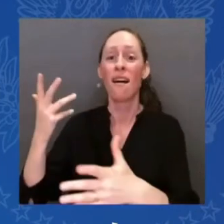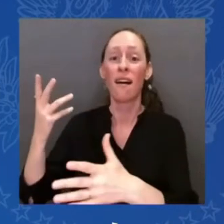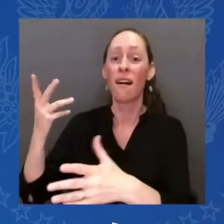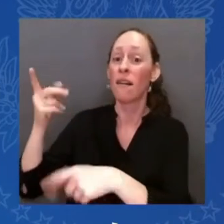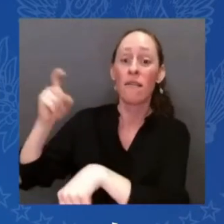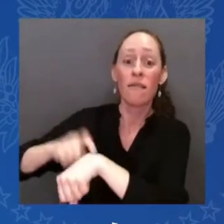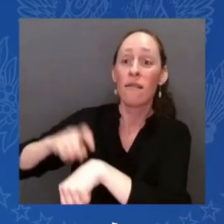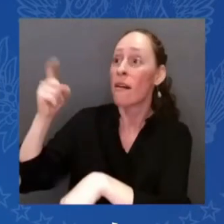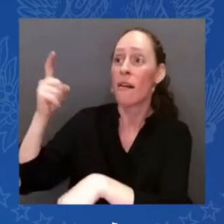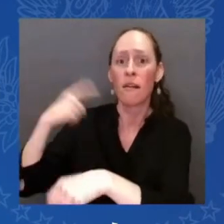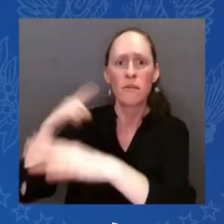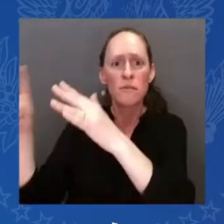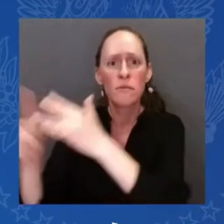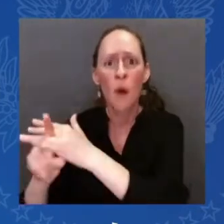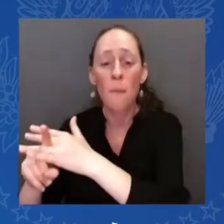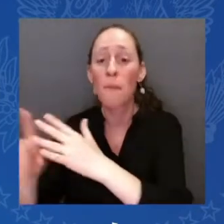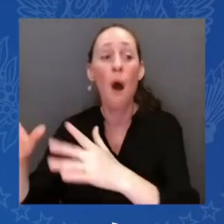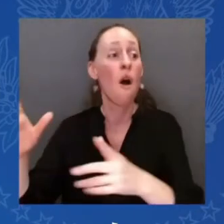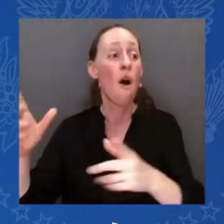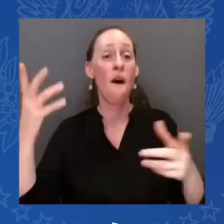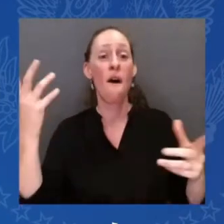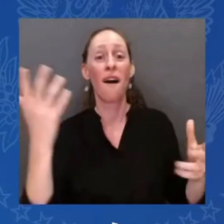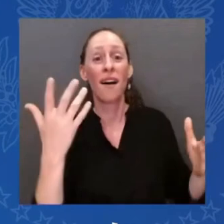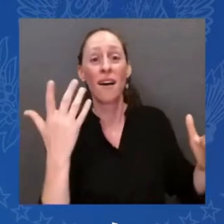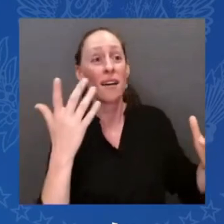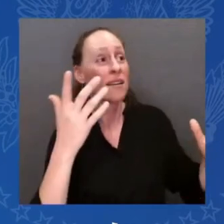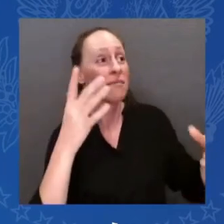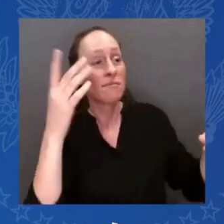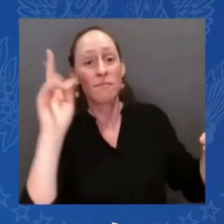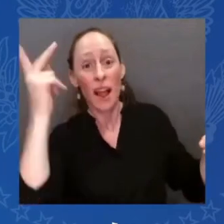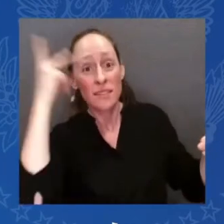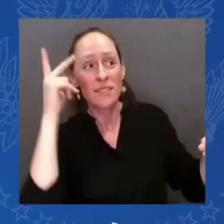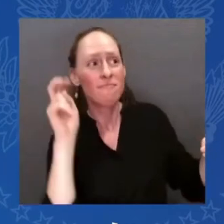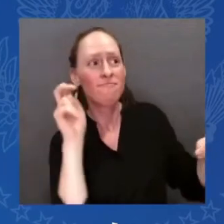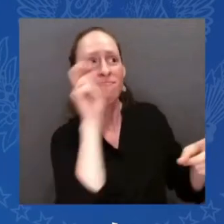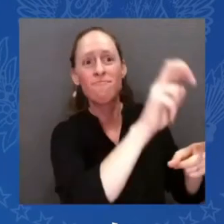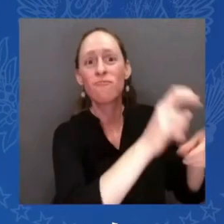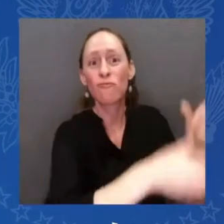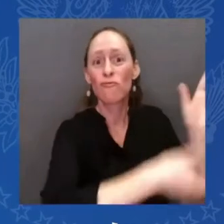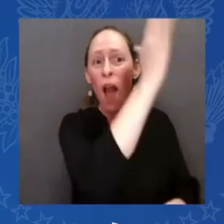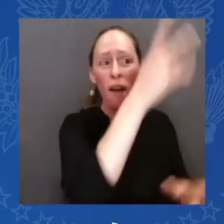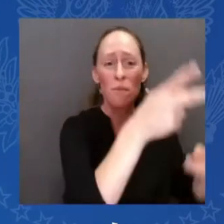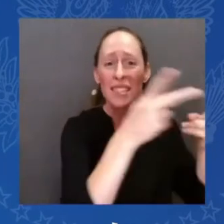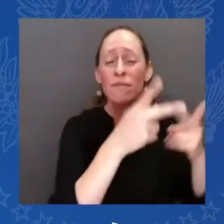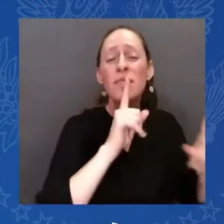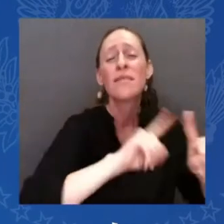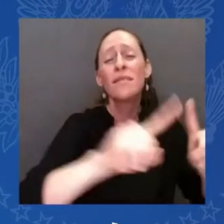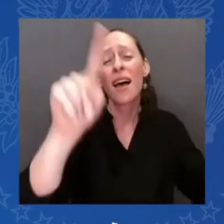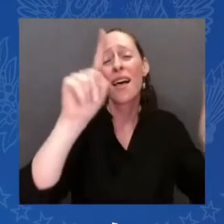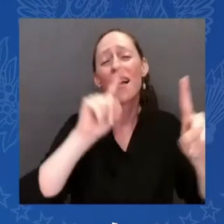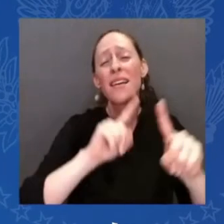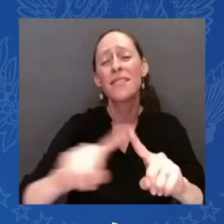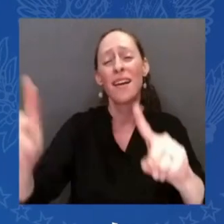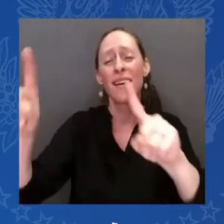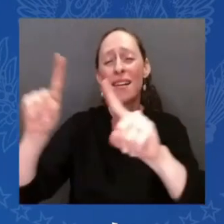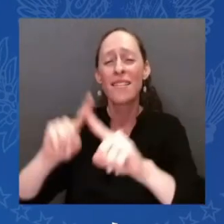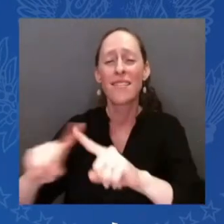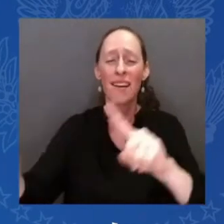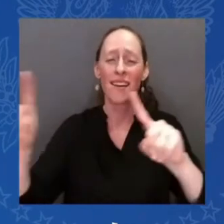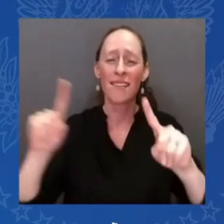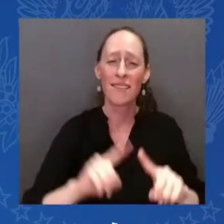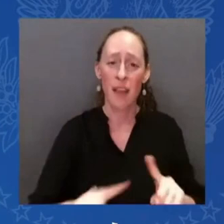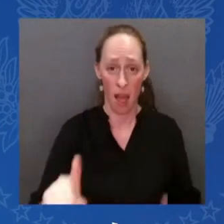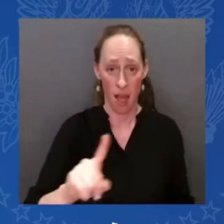we are millions of individuals who add up to something so much bigger than any one of us. And all of